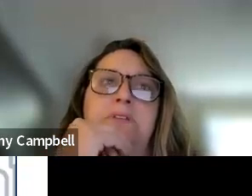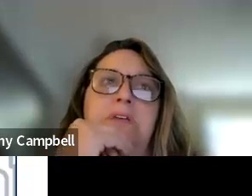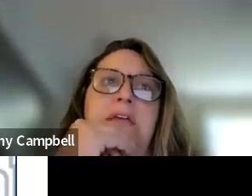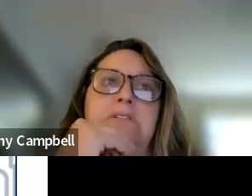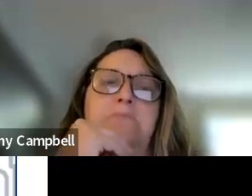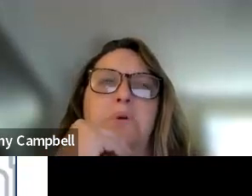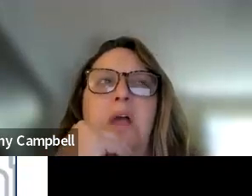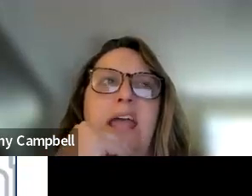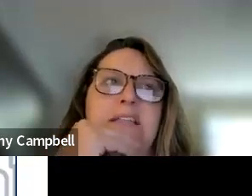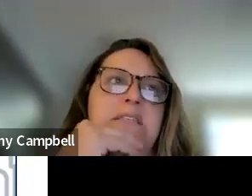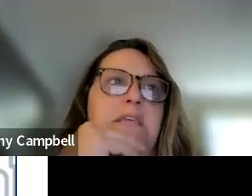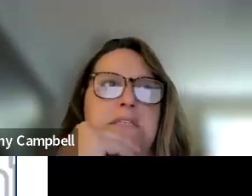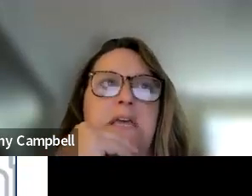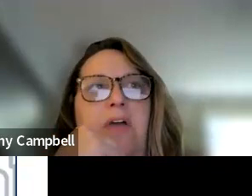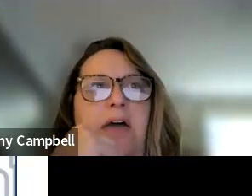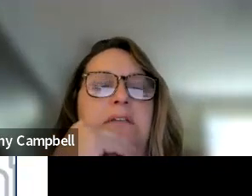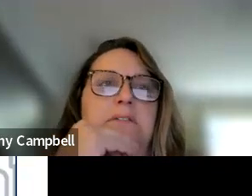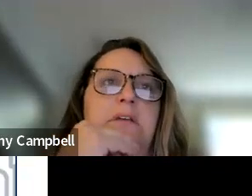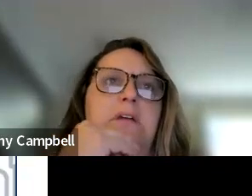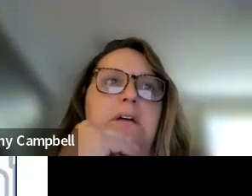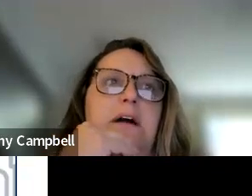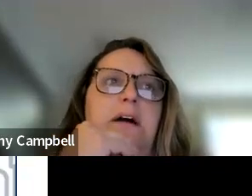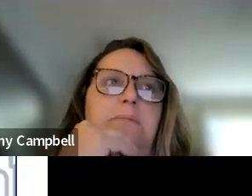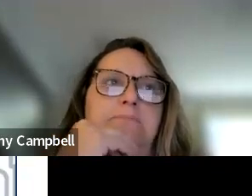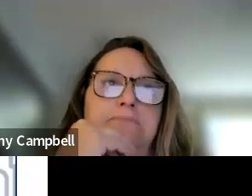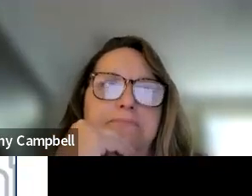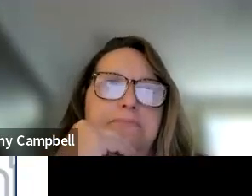They're usually do parades and things like that. And